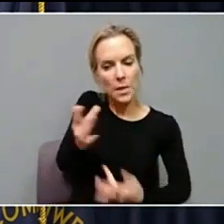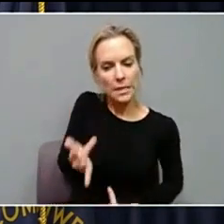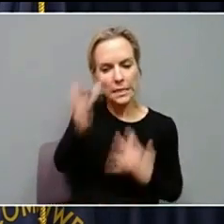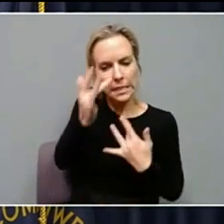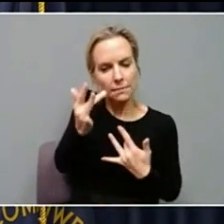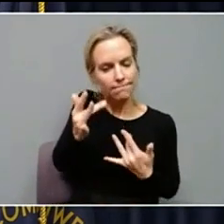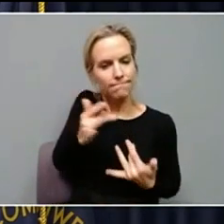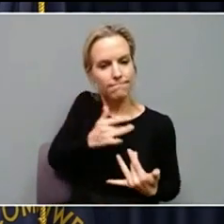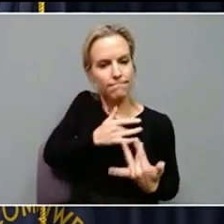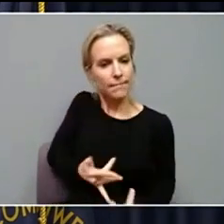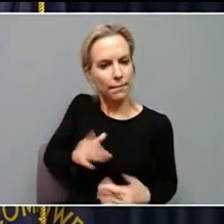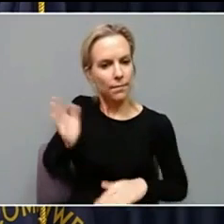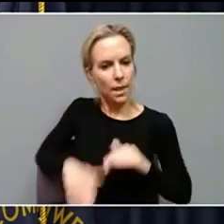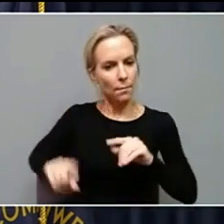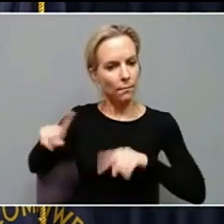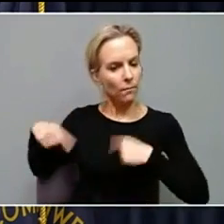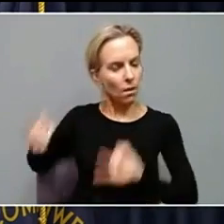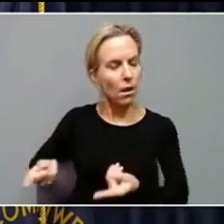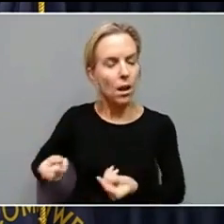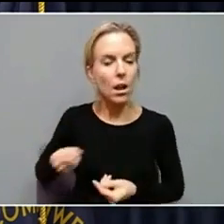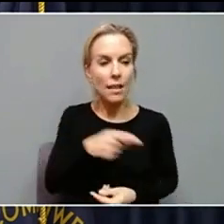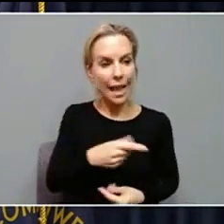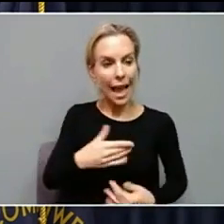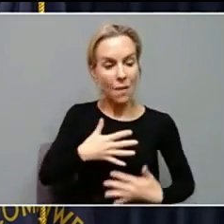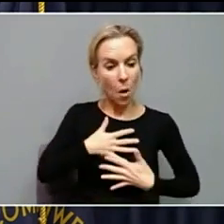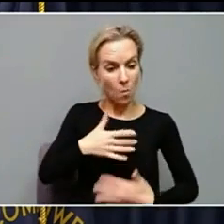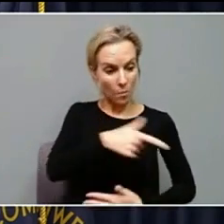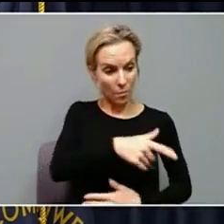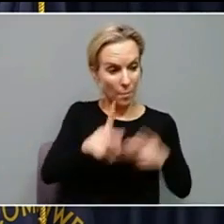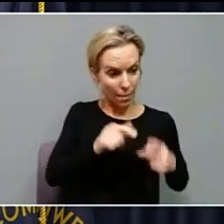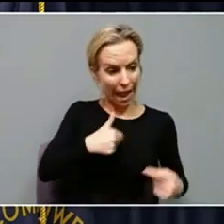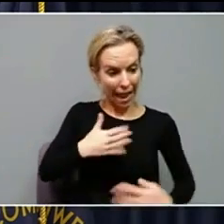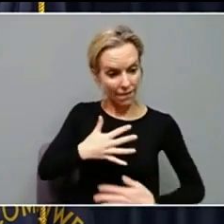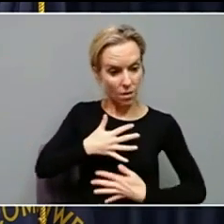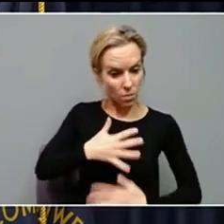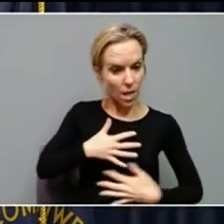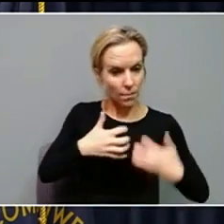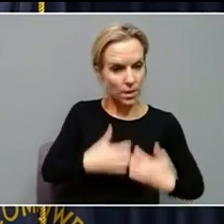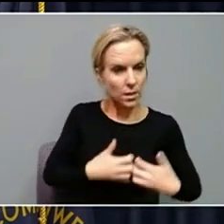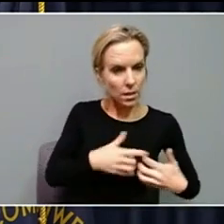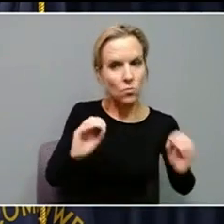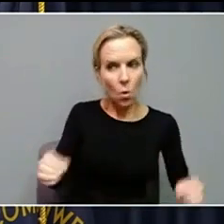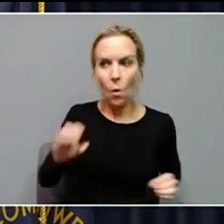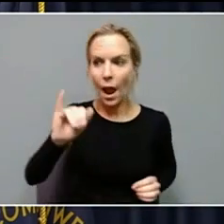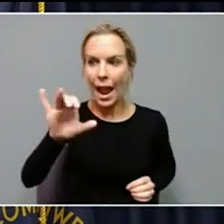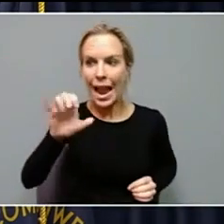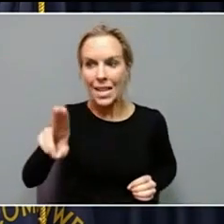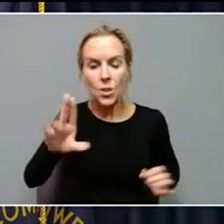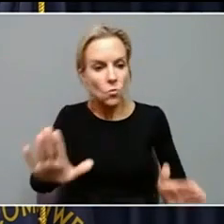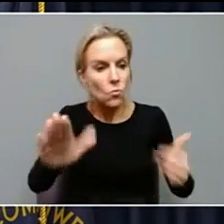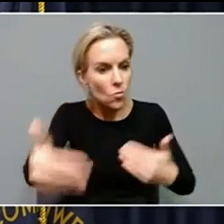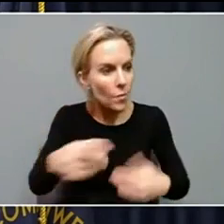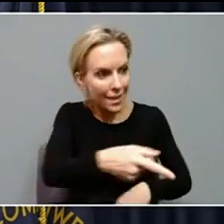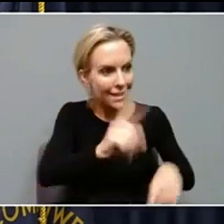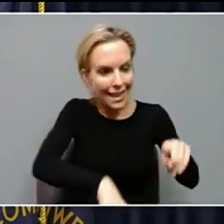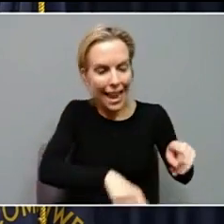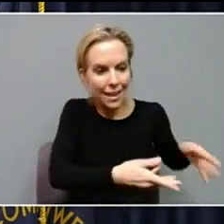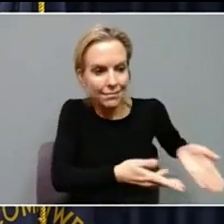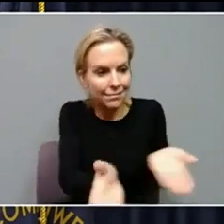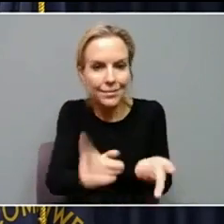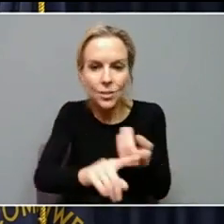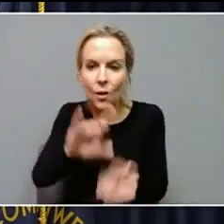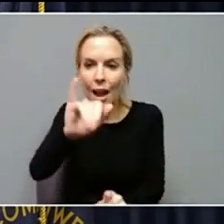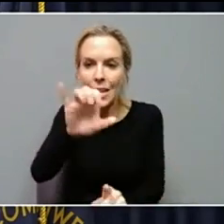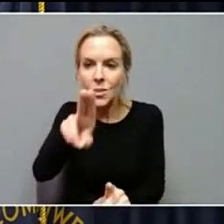have people on ventilators, even though they don't have an ICU because there is no place to take them or there is